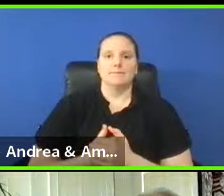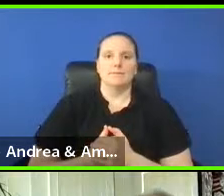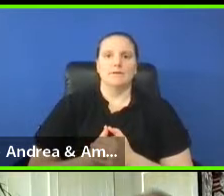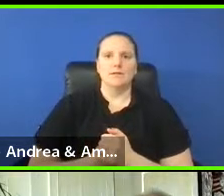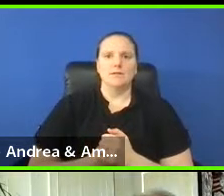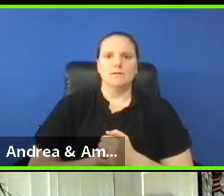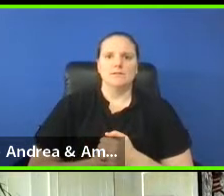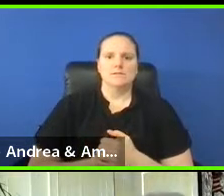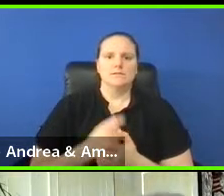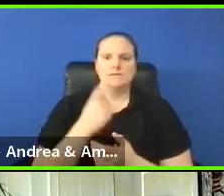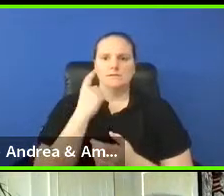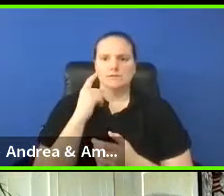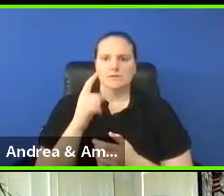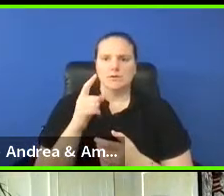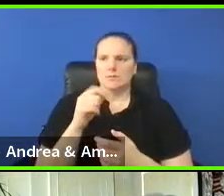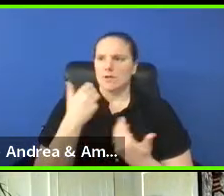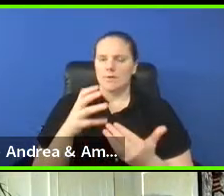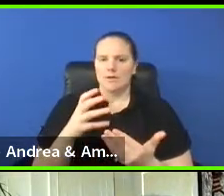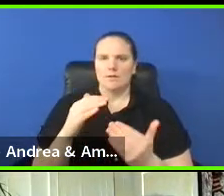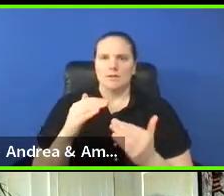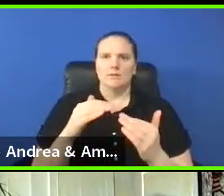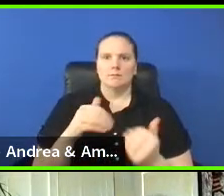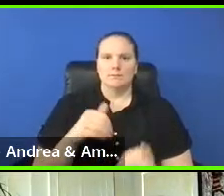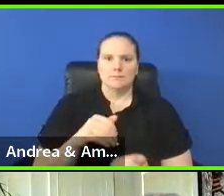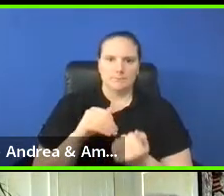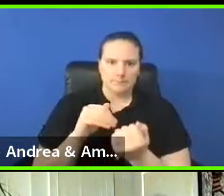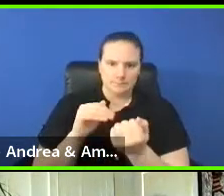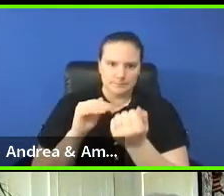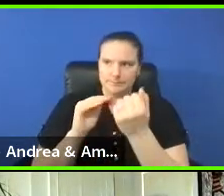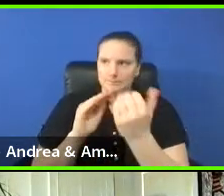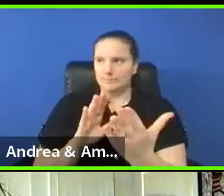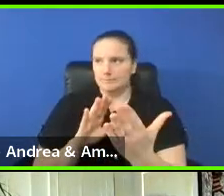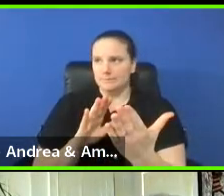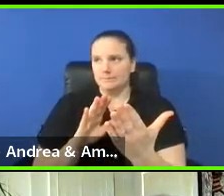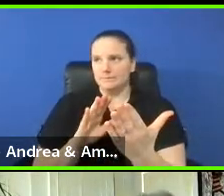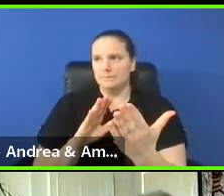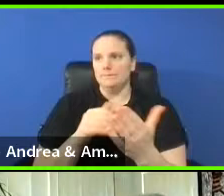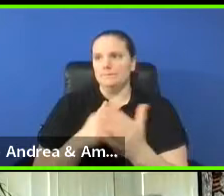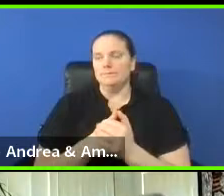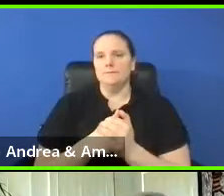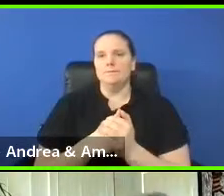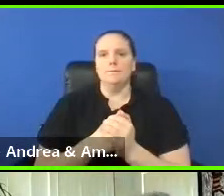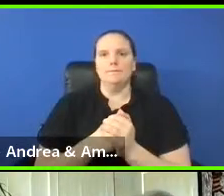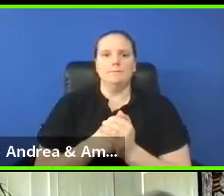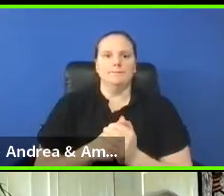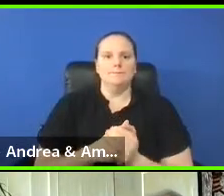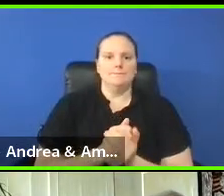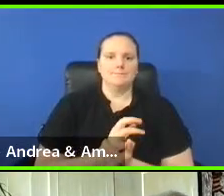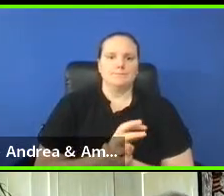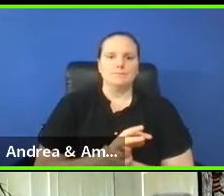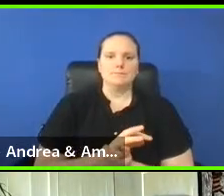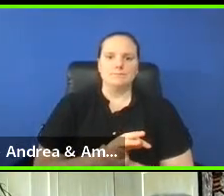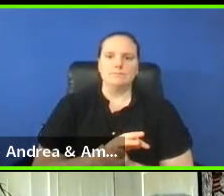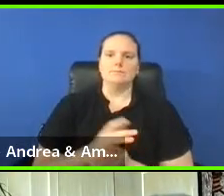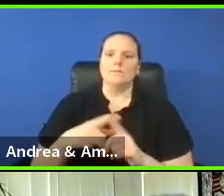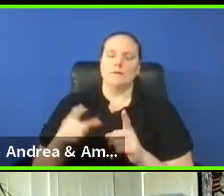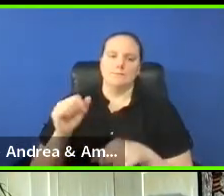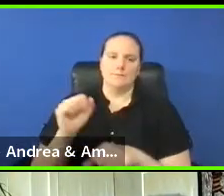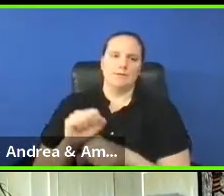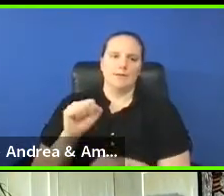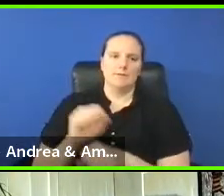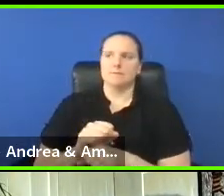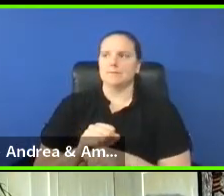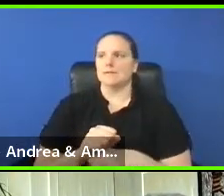there to be an uneven approach to sharing information, but we can't do it all at the same time. So we will be working on